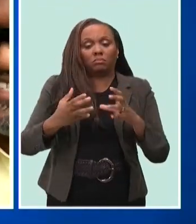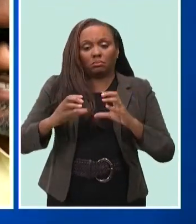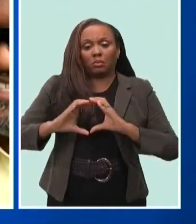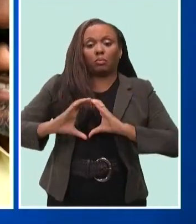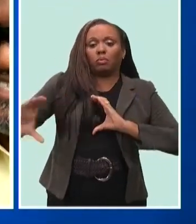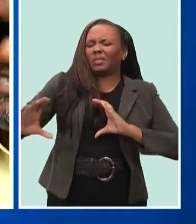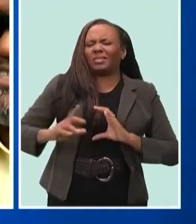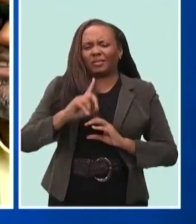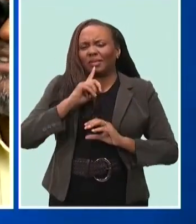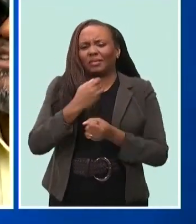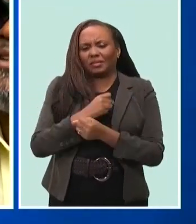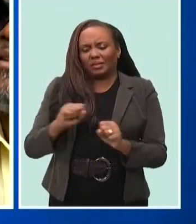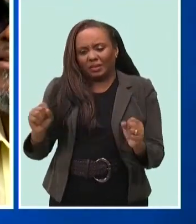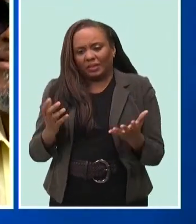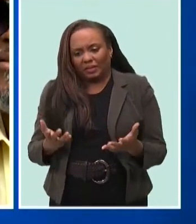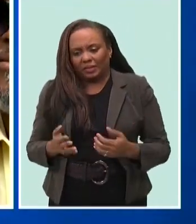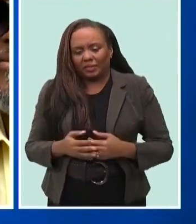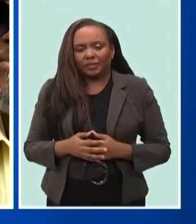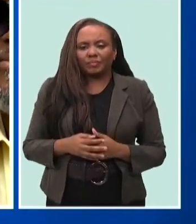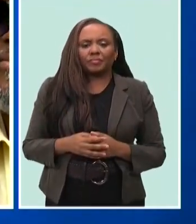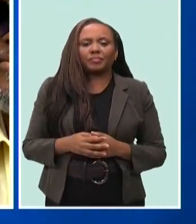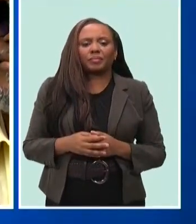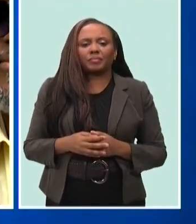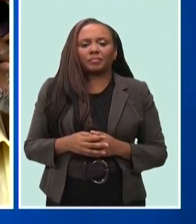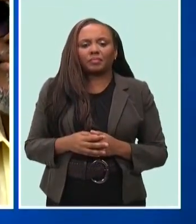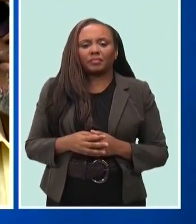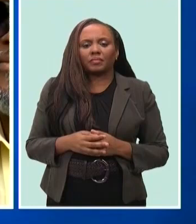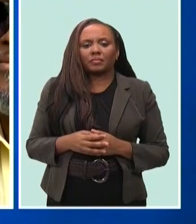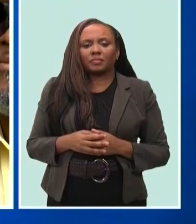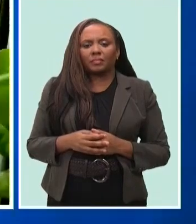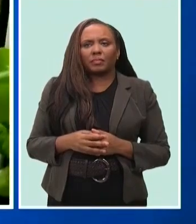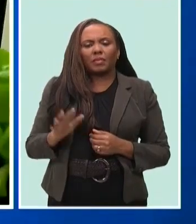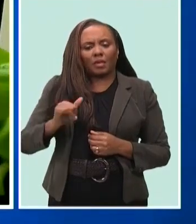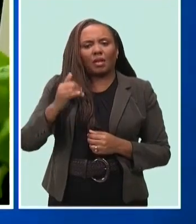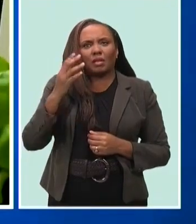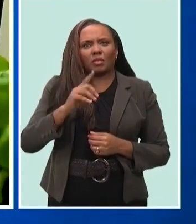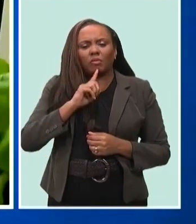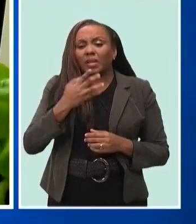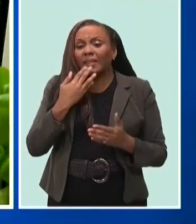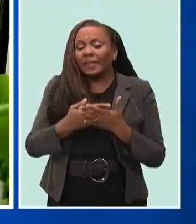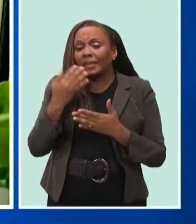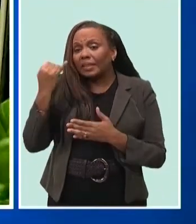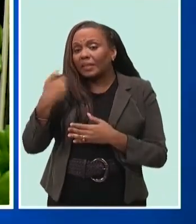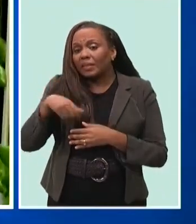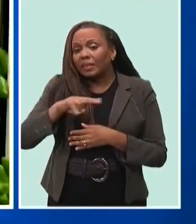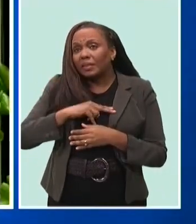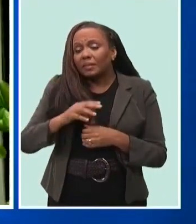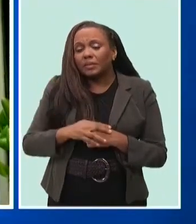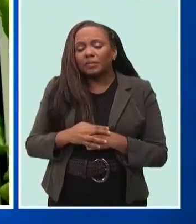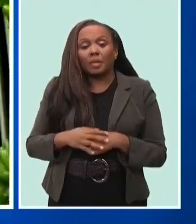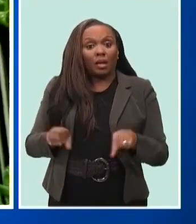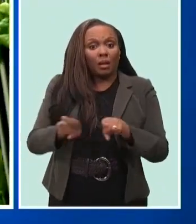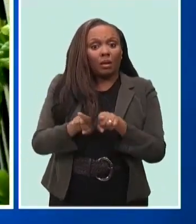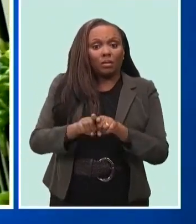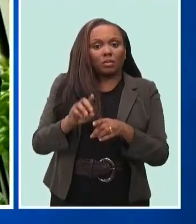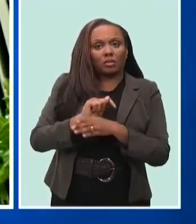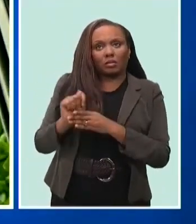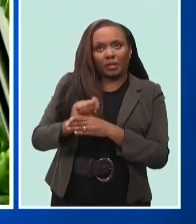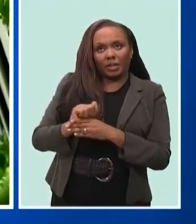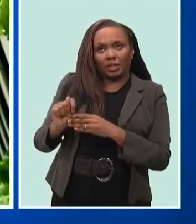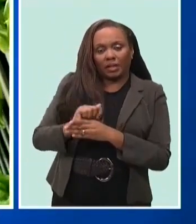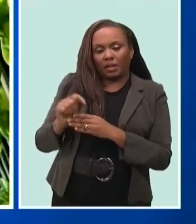fairly secure, so that's a kind of measure against pretty large cities. The initiative will also include a training element to be rolled